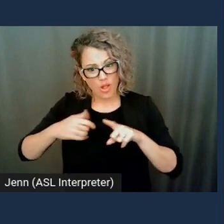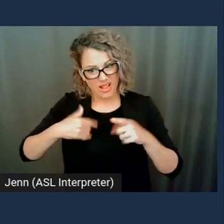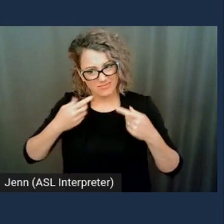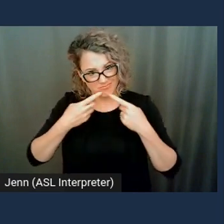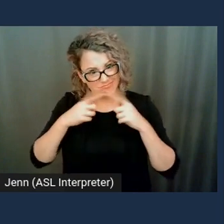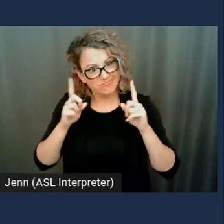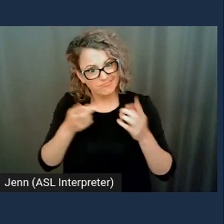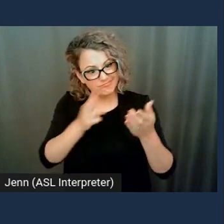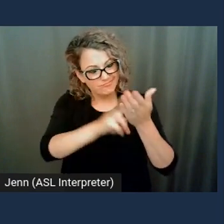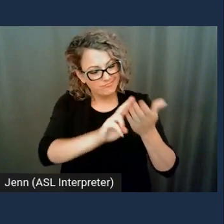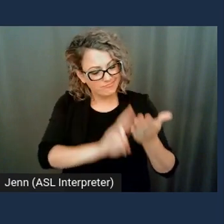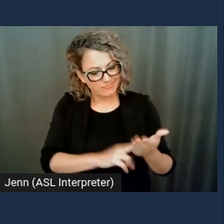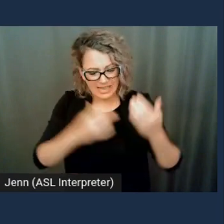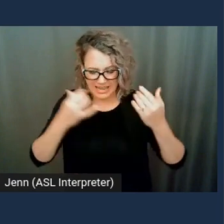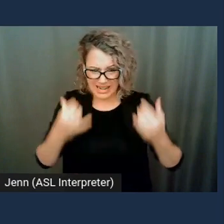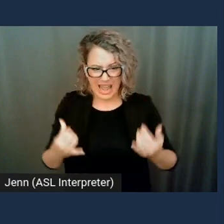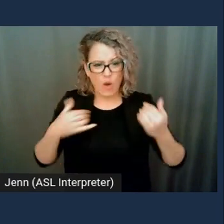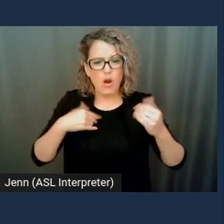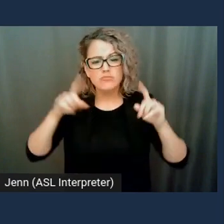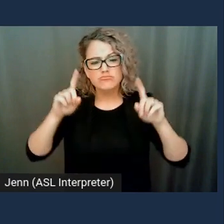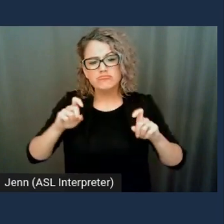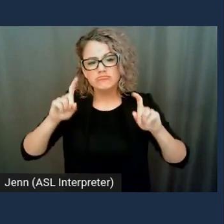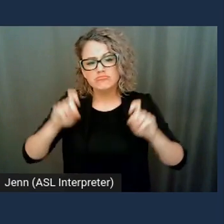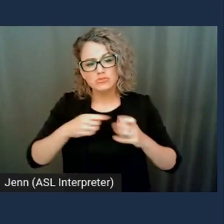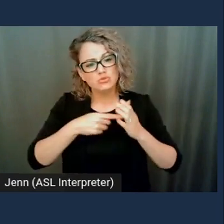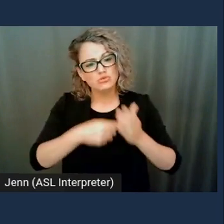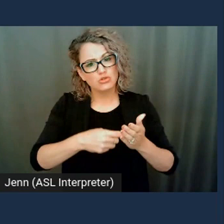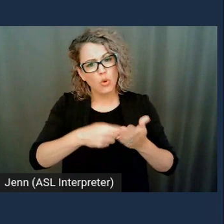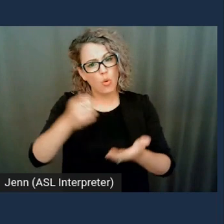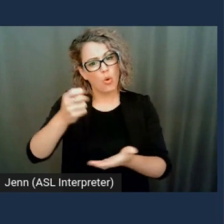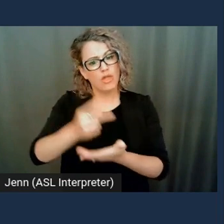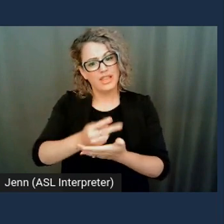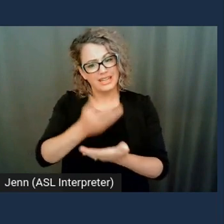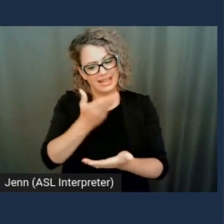myself, and I now want to show how authentication with